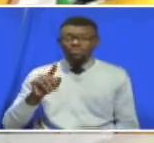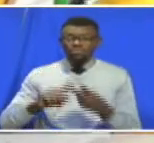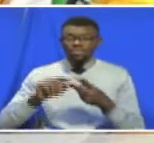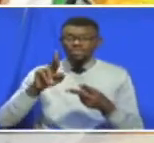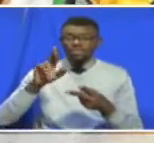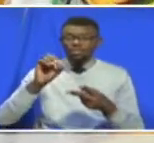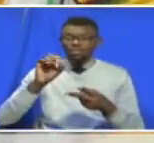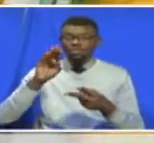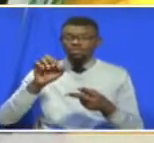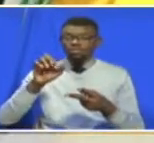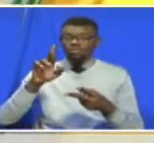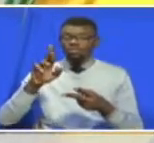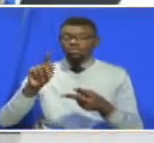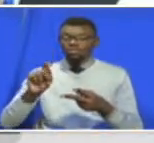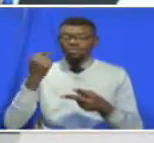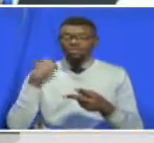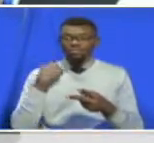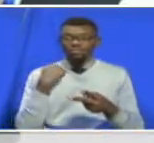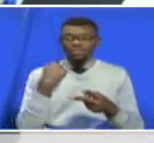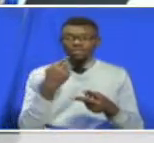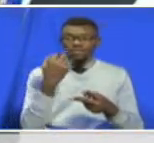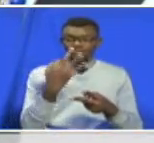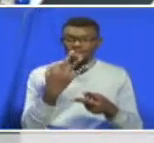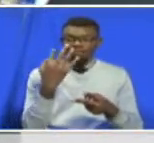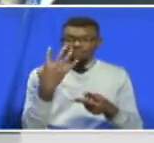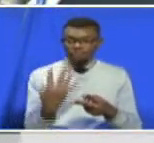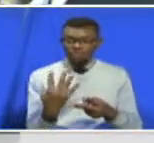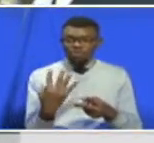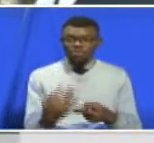are third and fourth respectively.